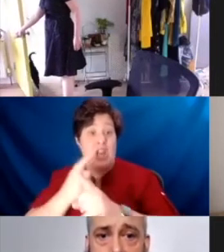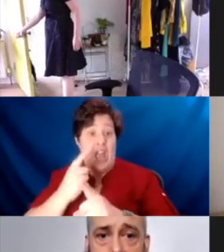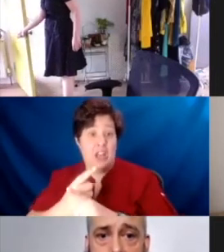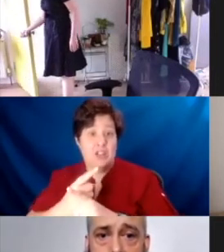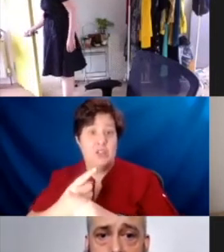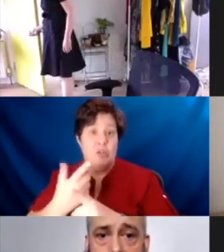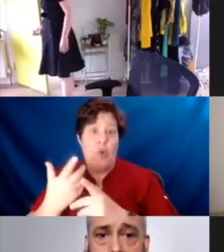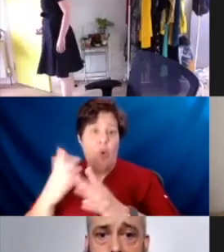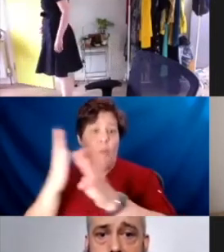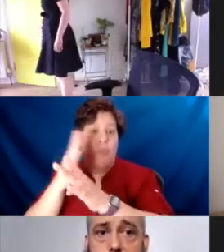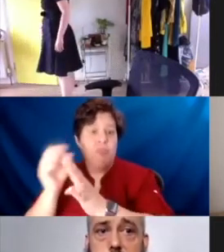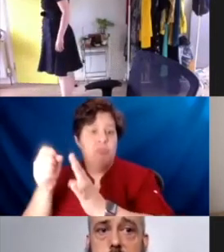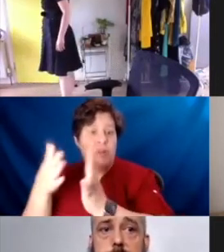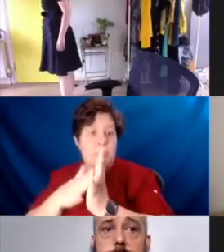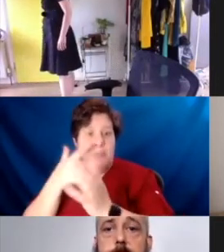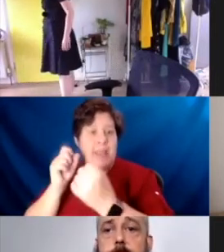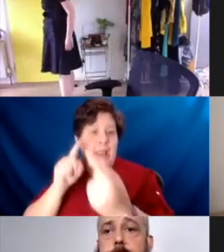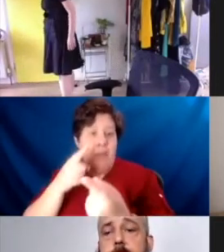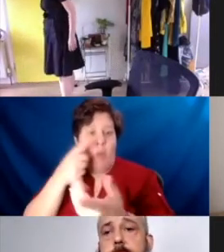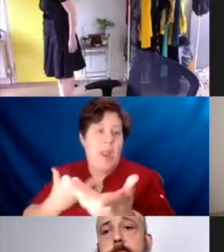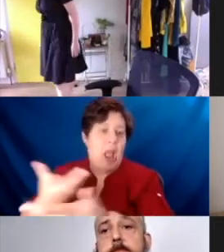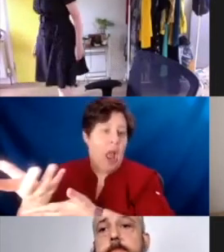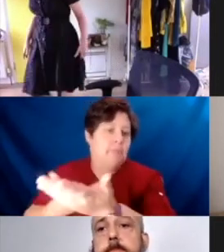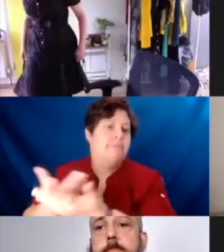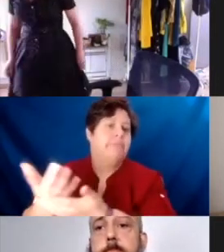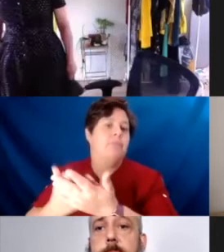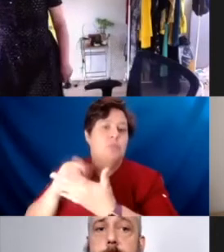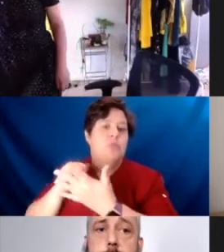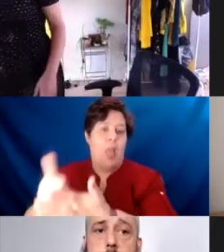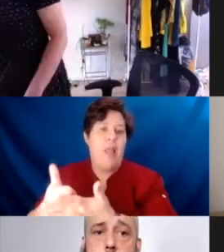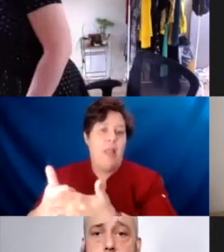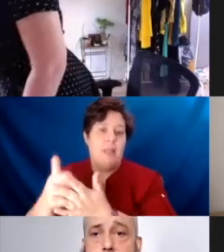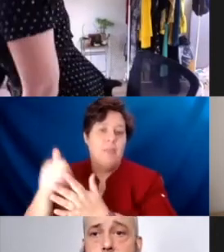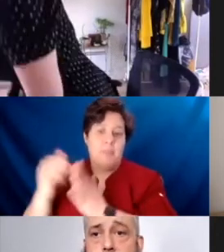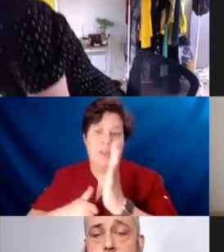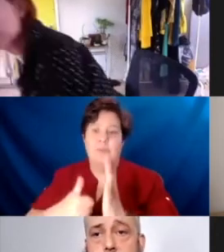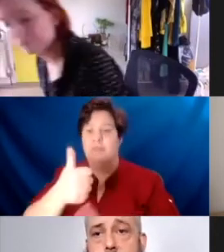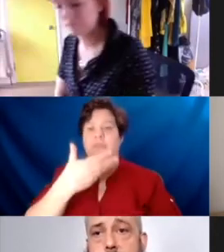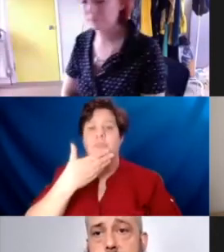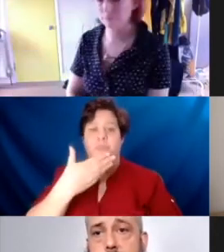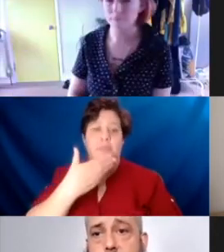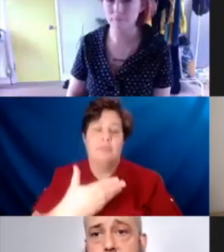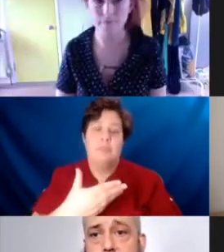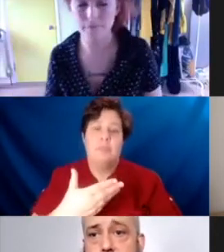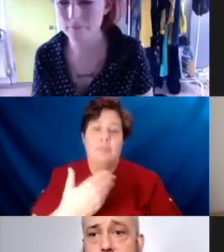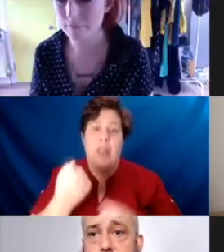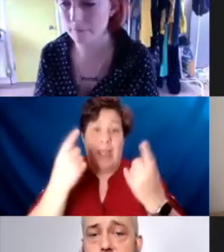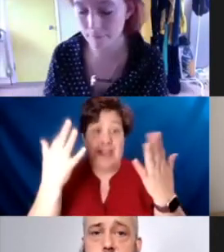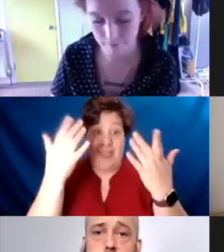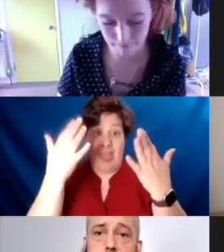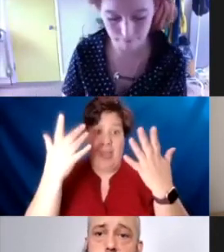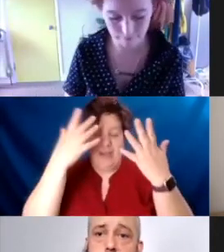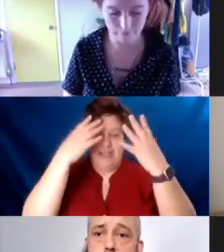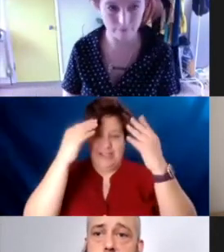you privately, maybe I can get your email and we can see what we can do to help for getting through the application process. The ideas are there, it's just getting through